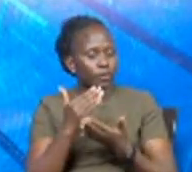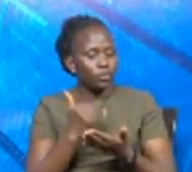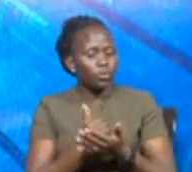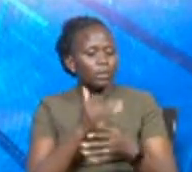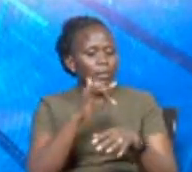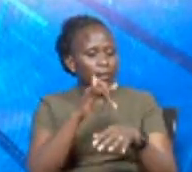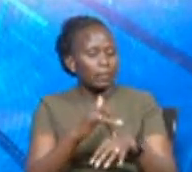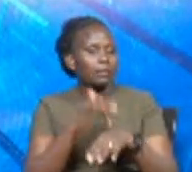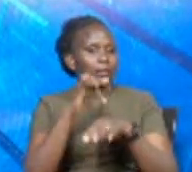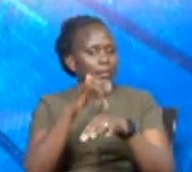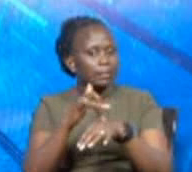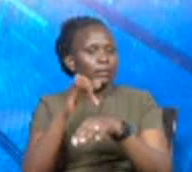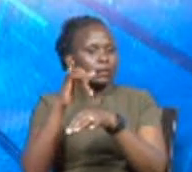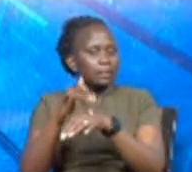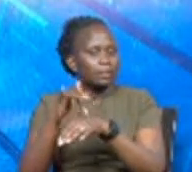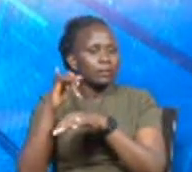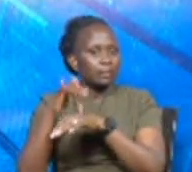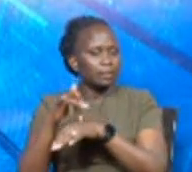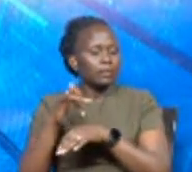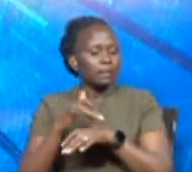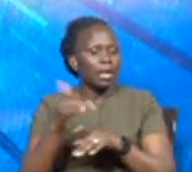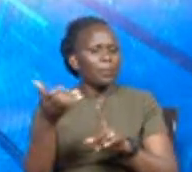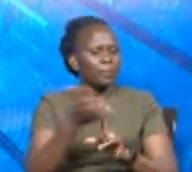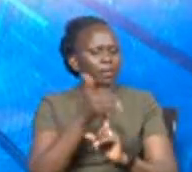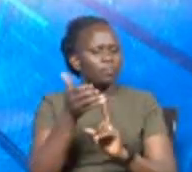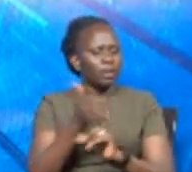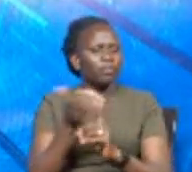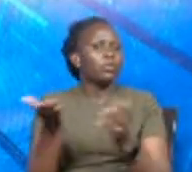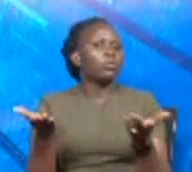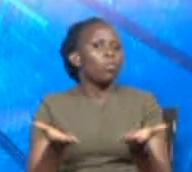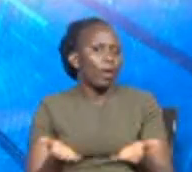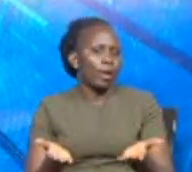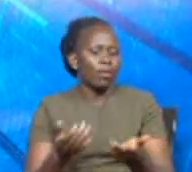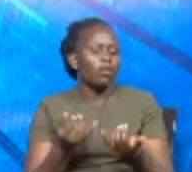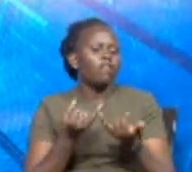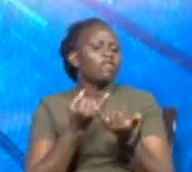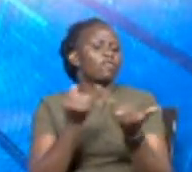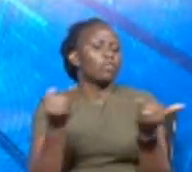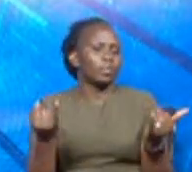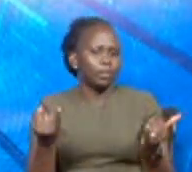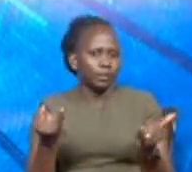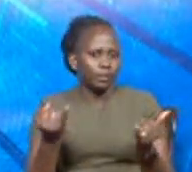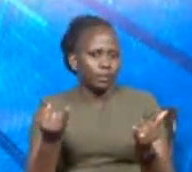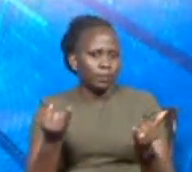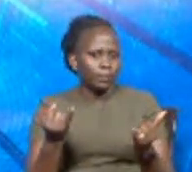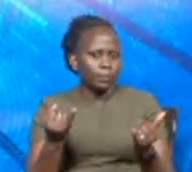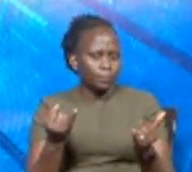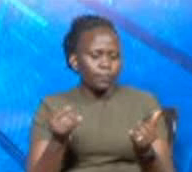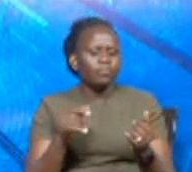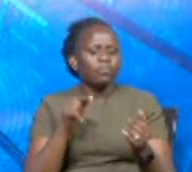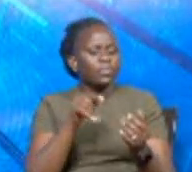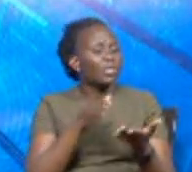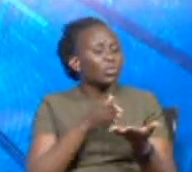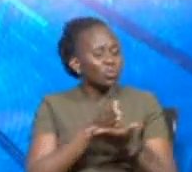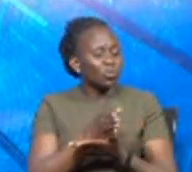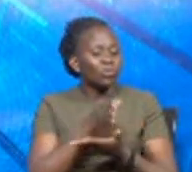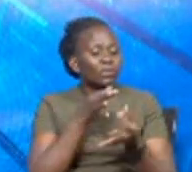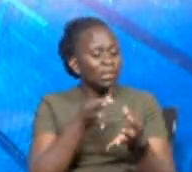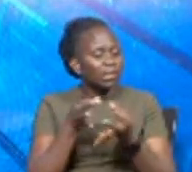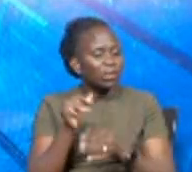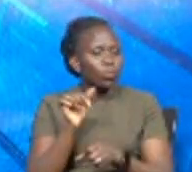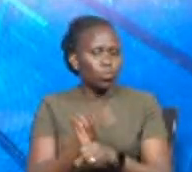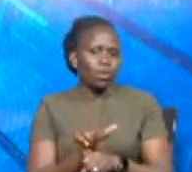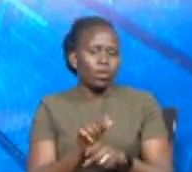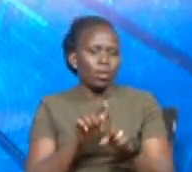sensitizing the benefits and so on. I think that is where the gap is. These things work, but we need